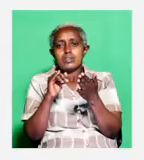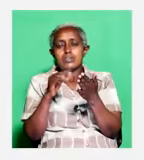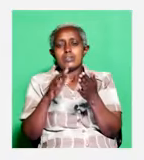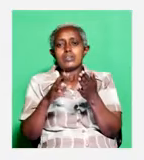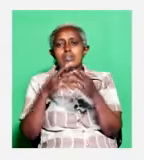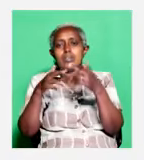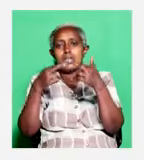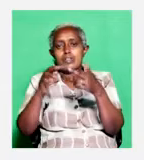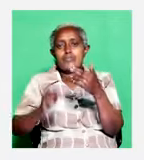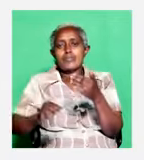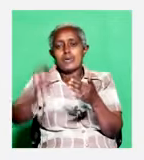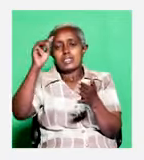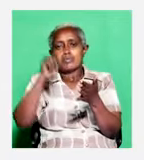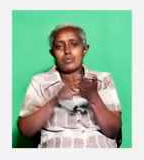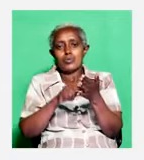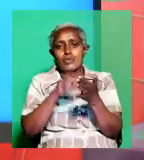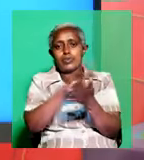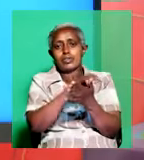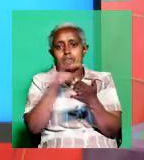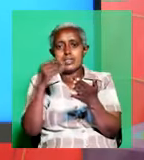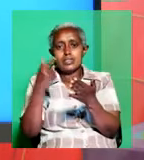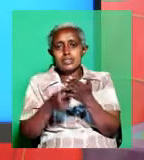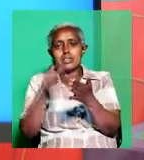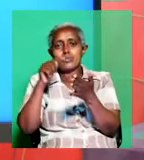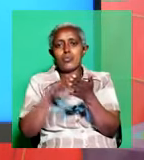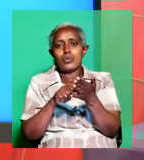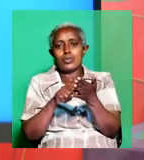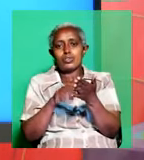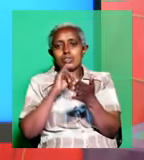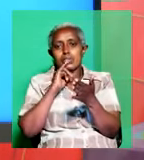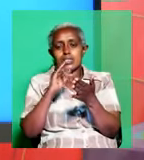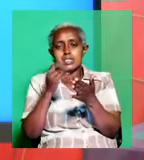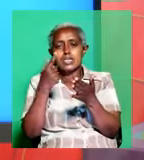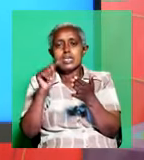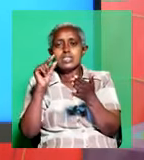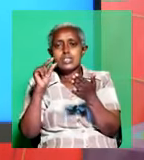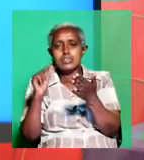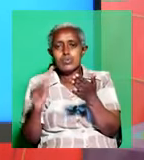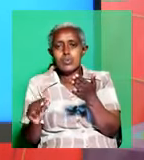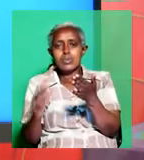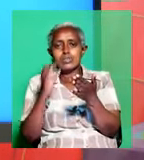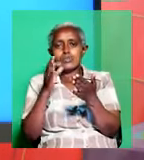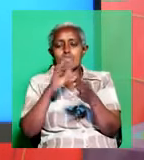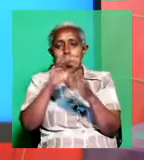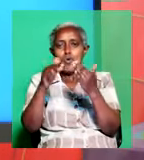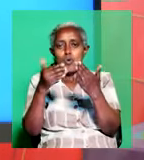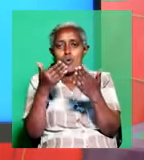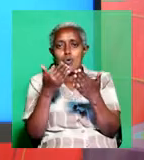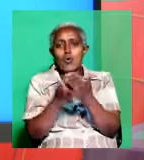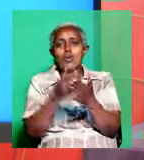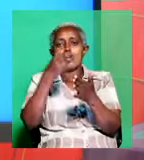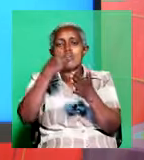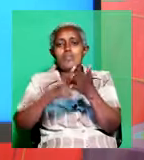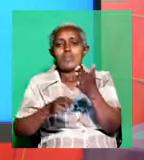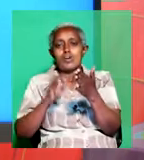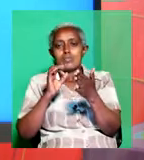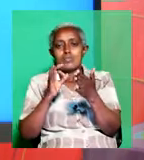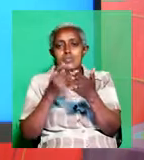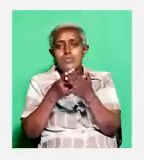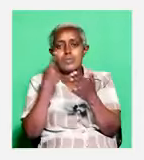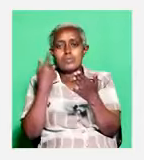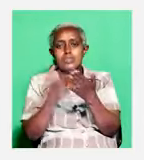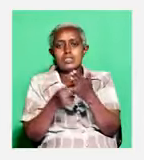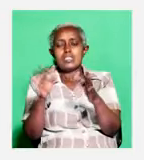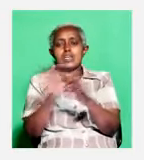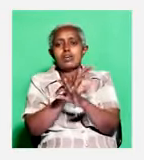relative maximum point. And this point is the smallest of all values from